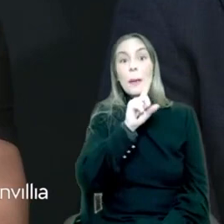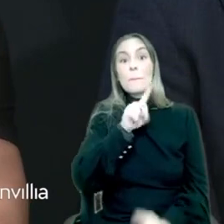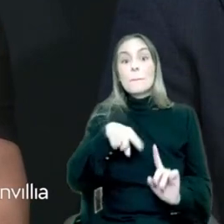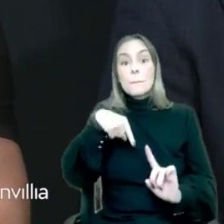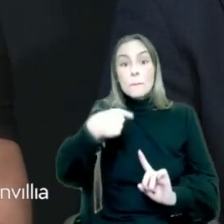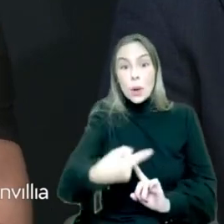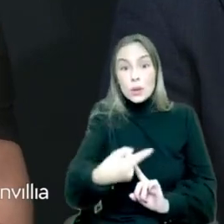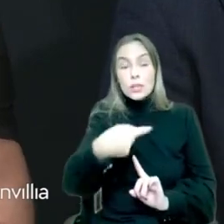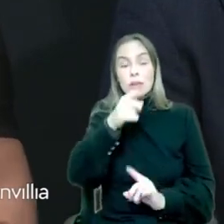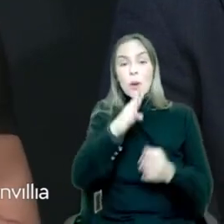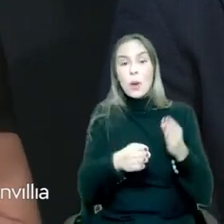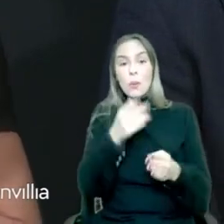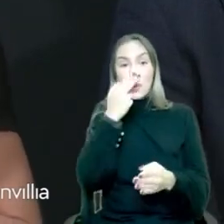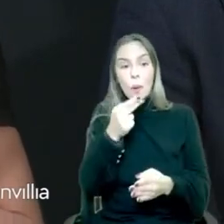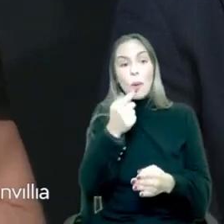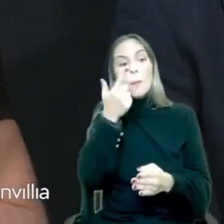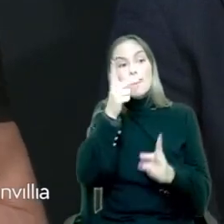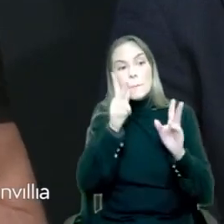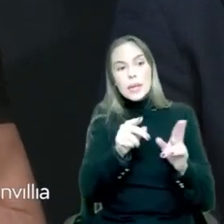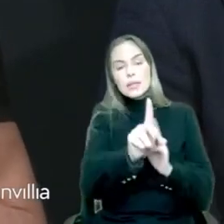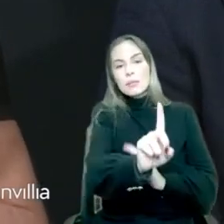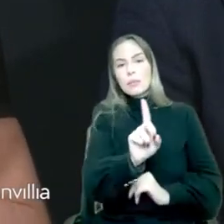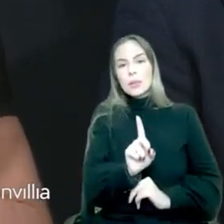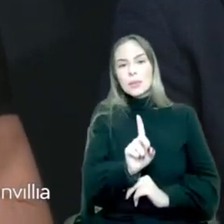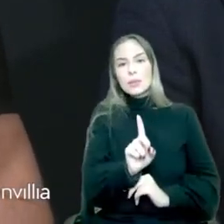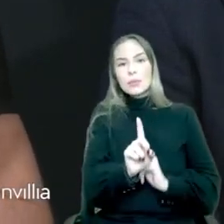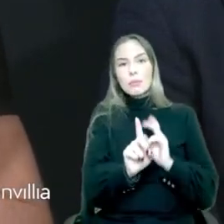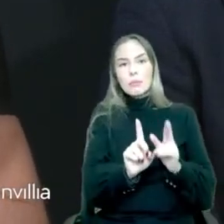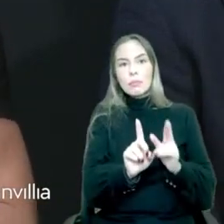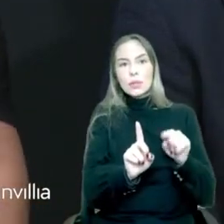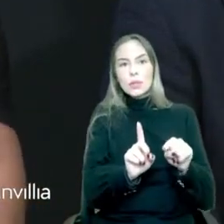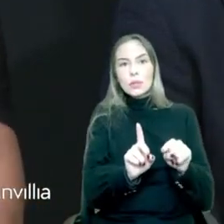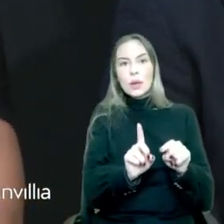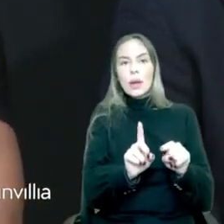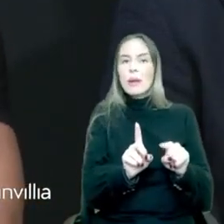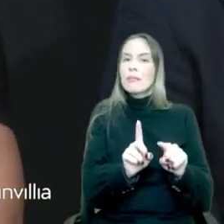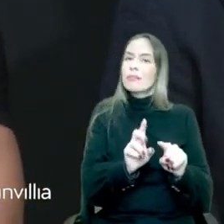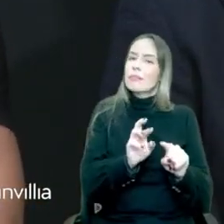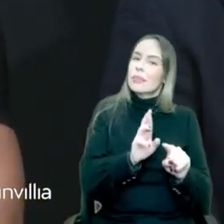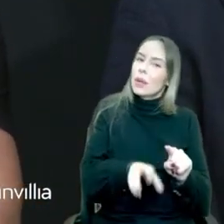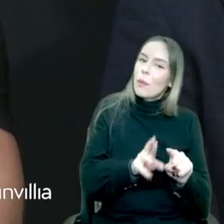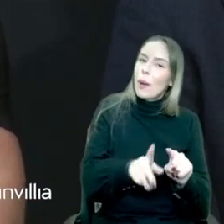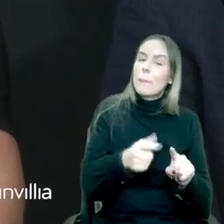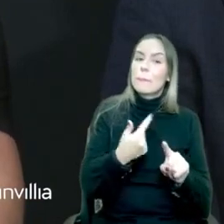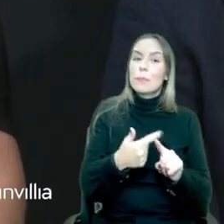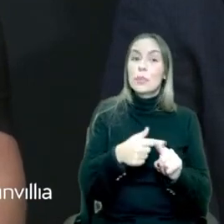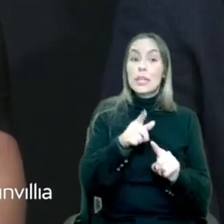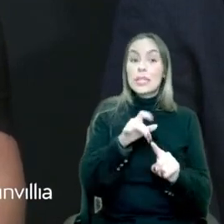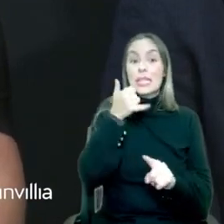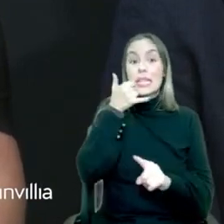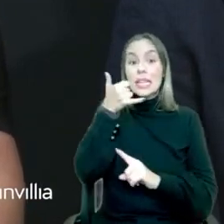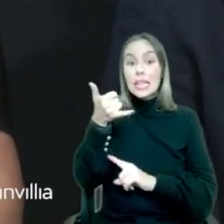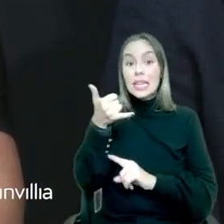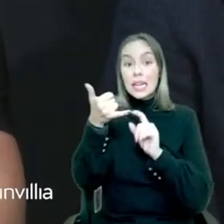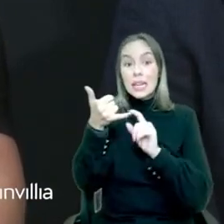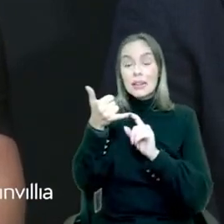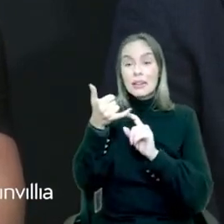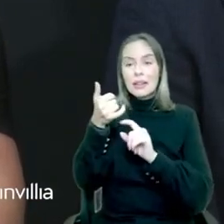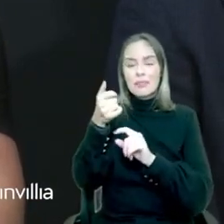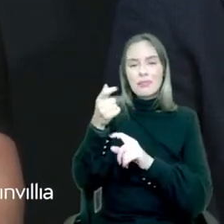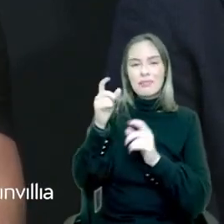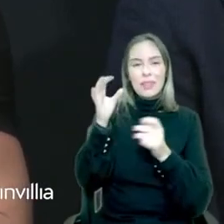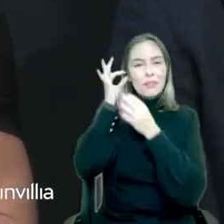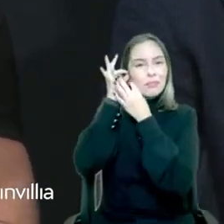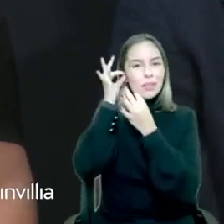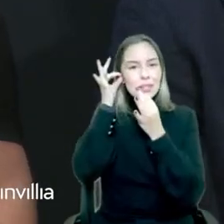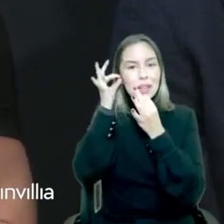again, but that's not the case, because when you call to a call center, you never get the same agent, you get someone else. And that's what we mimic. We